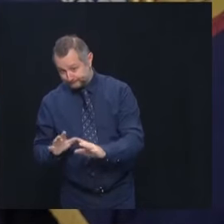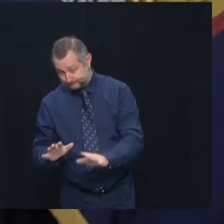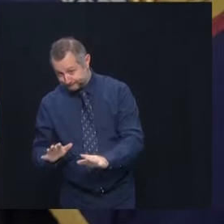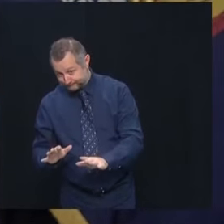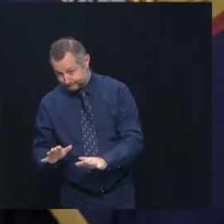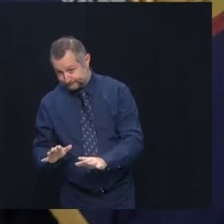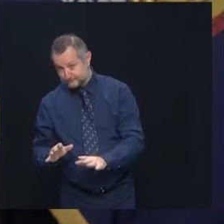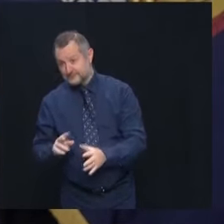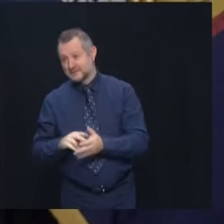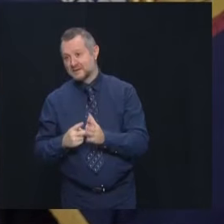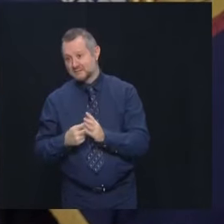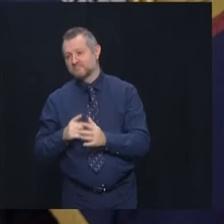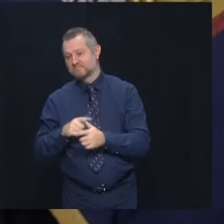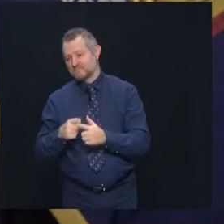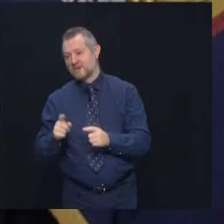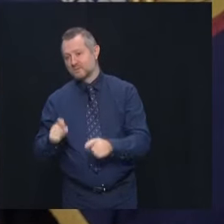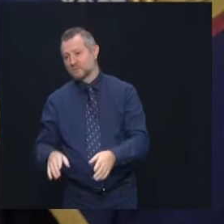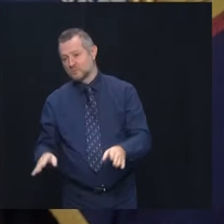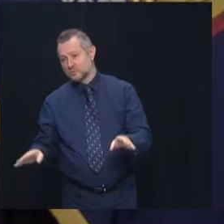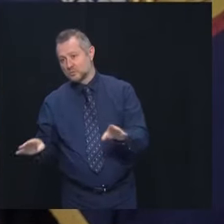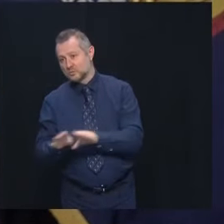then we will have to close down